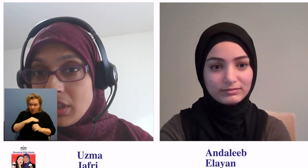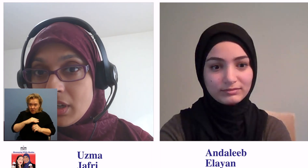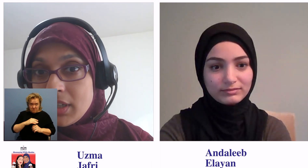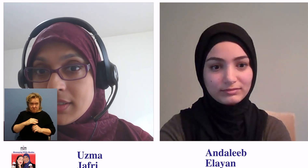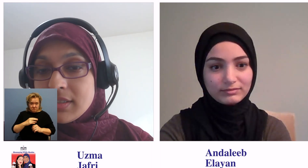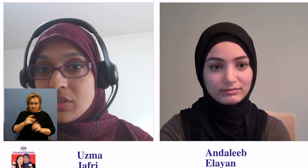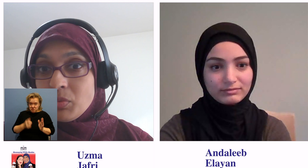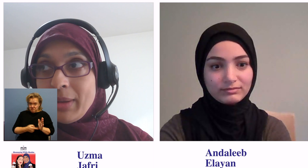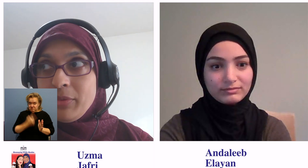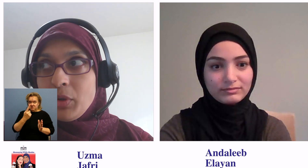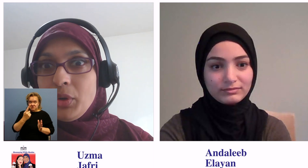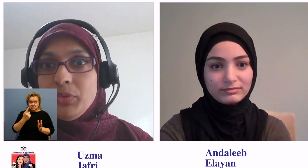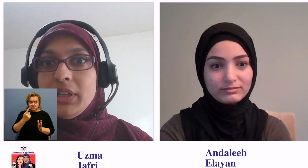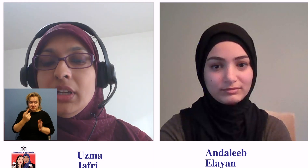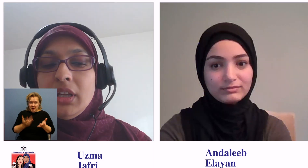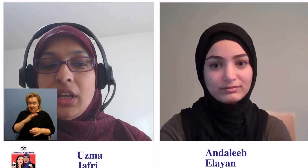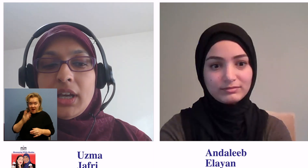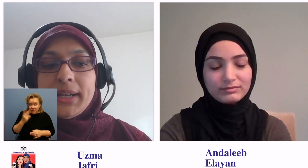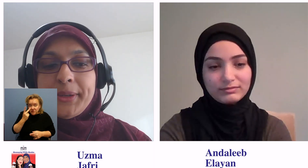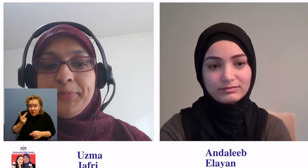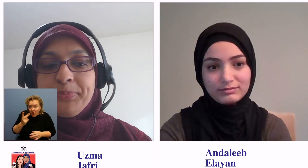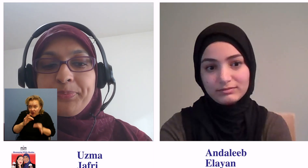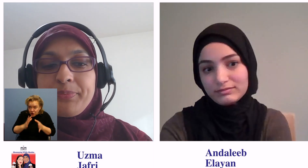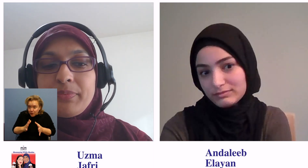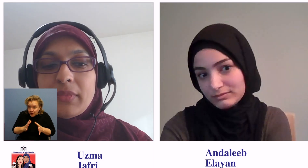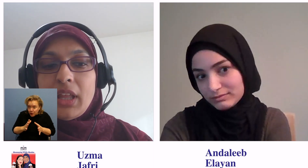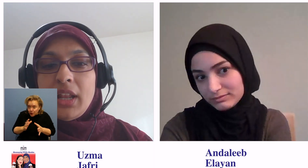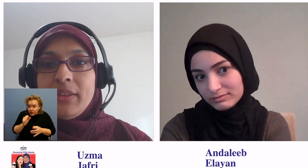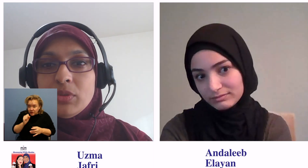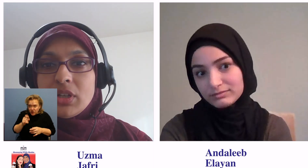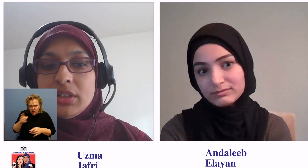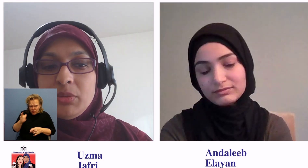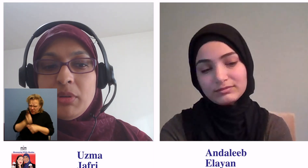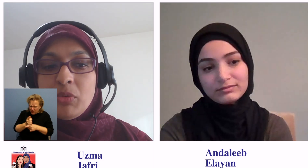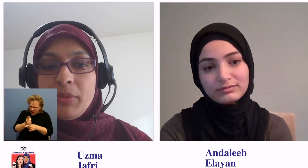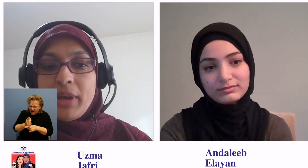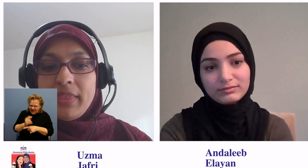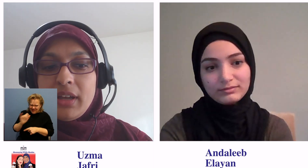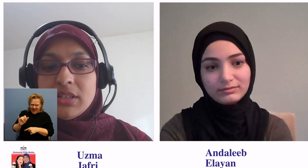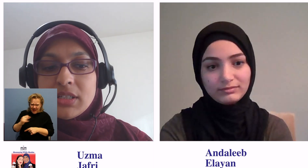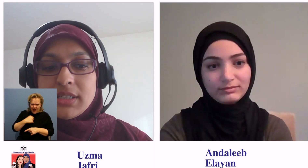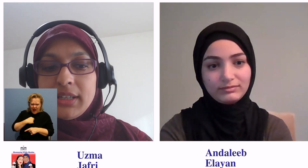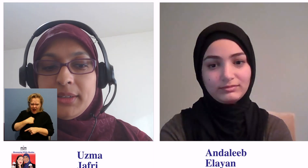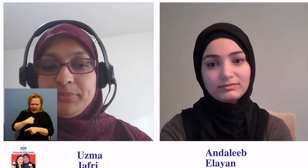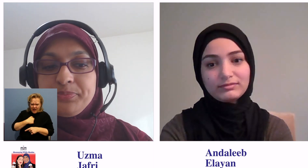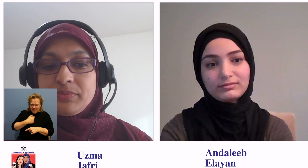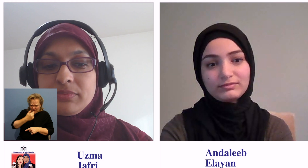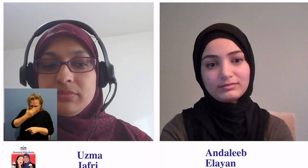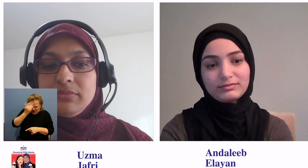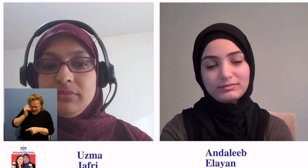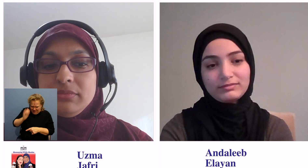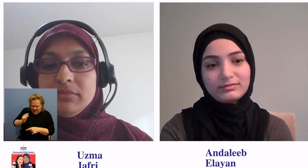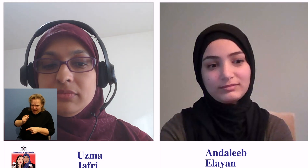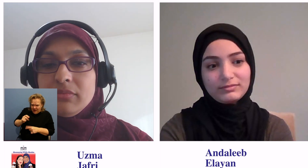to be really honest. So right before COVID. And I think we'll talk a little bit more about that in just a second.